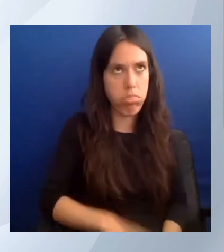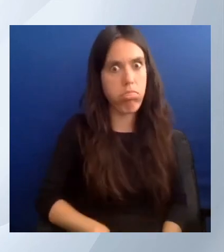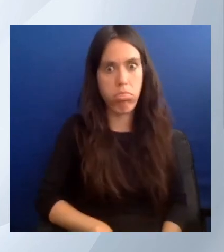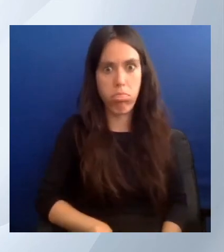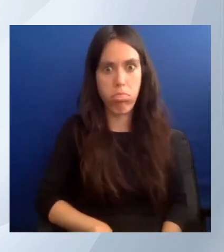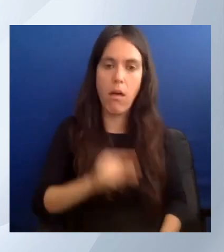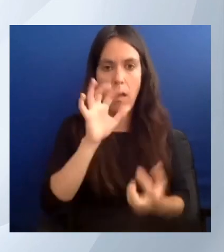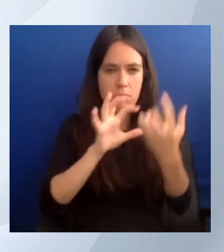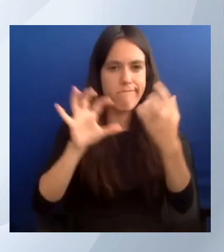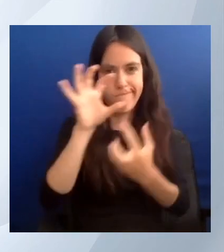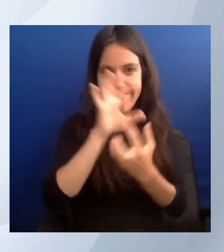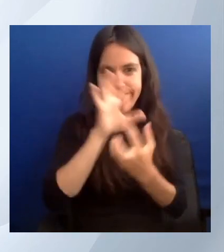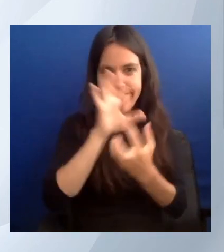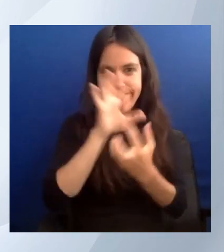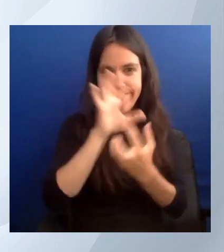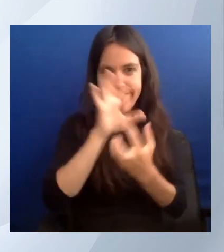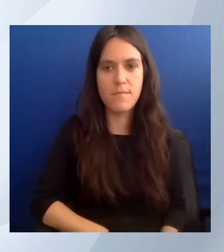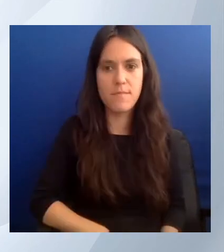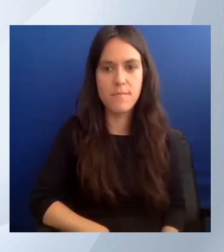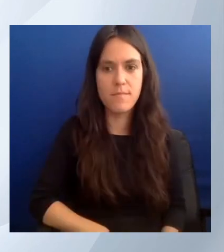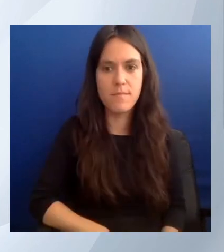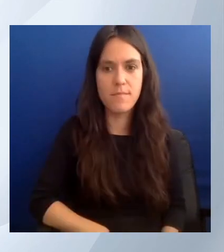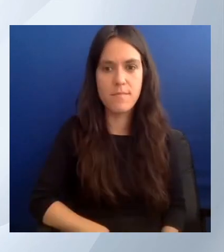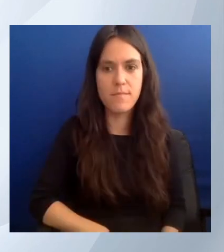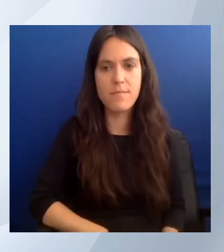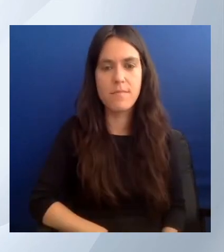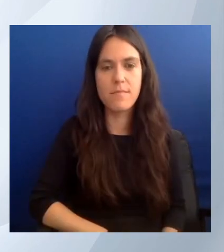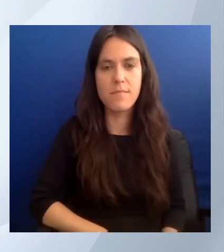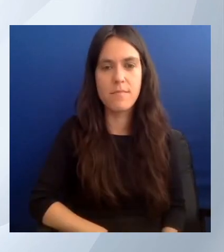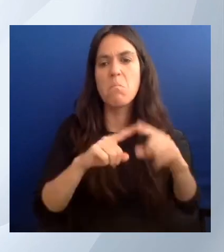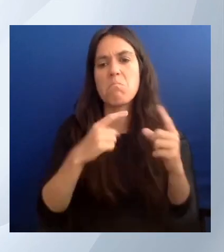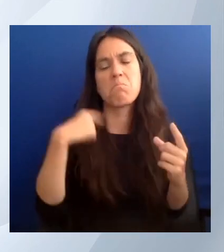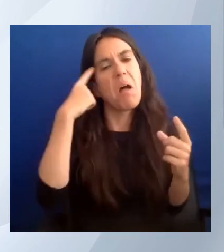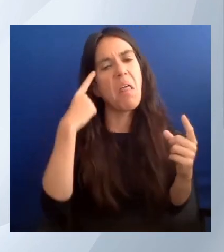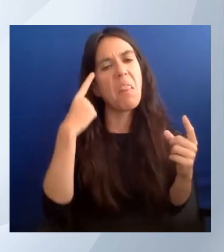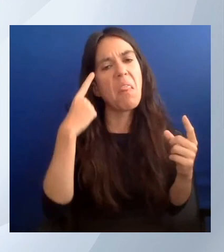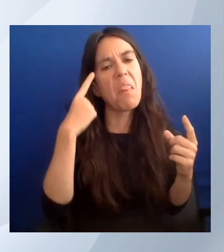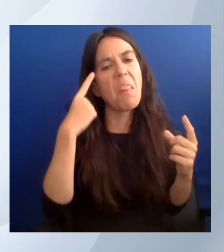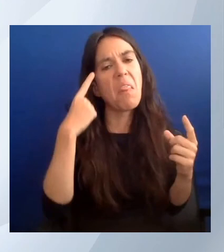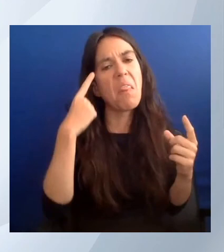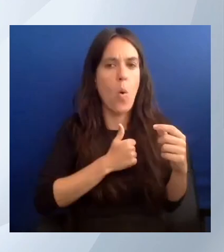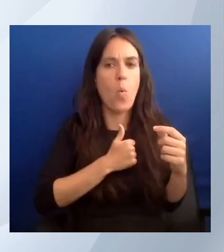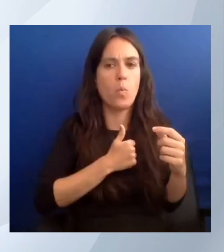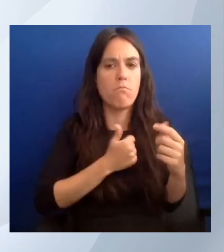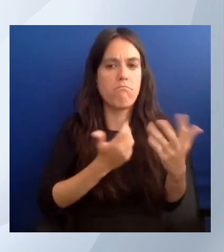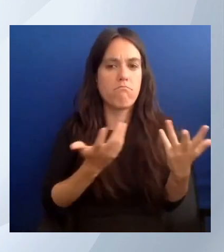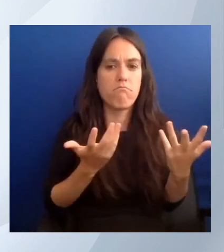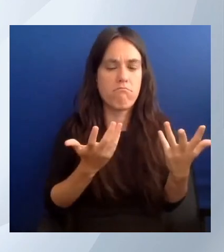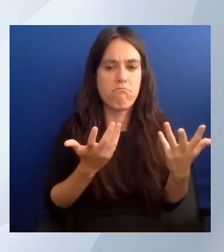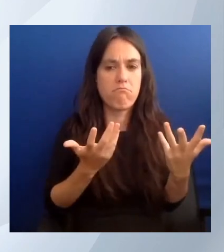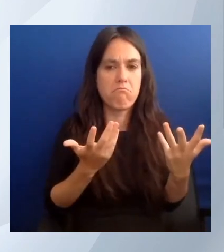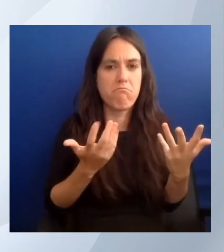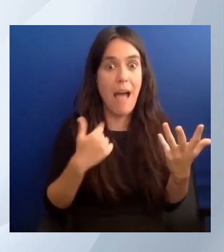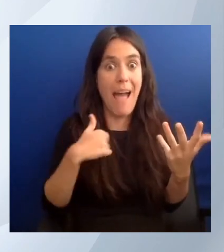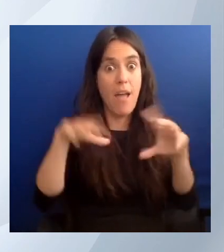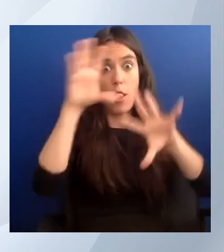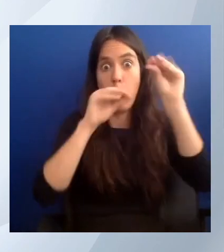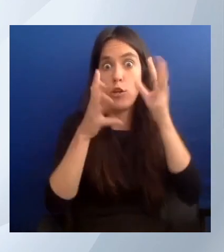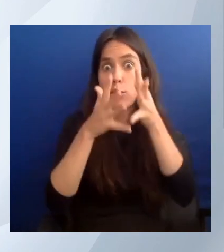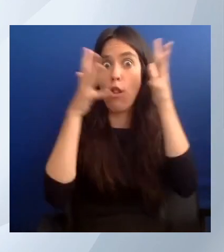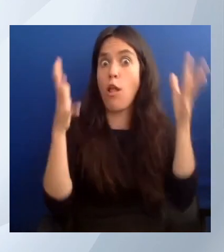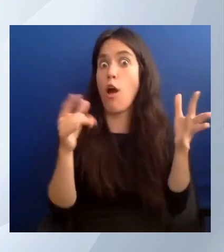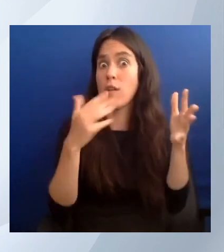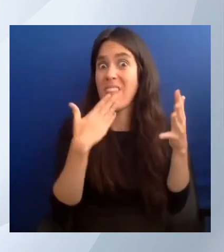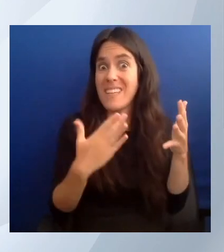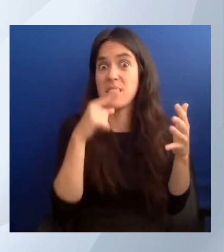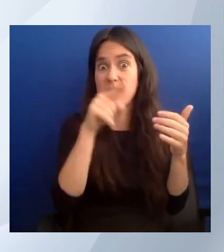pure my own stupidity. I think that one was really... The good thing about it is I actually learned a lot because of that. Because the